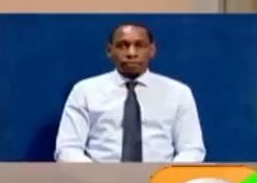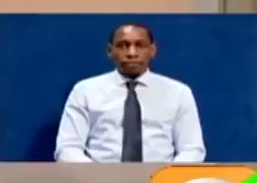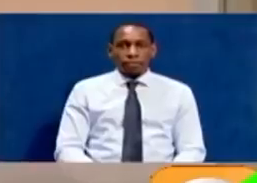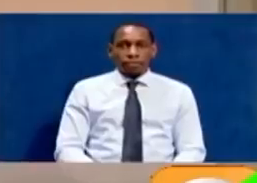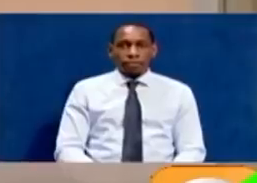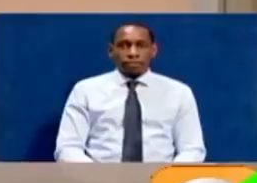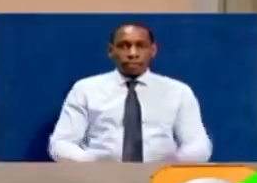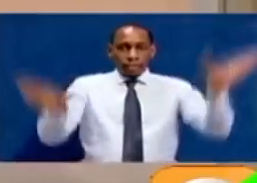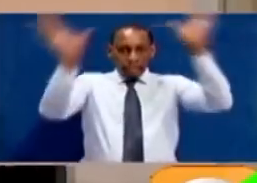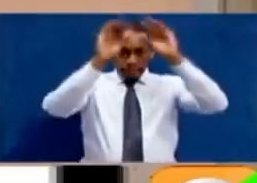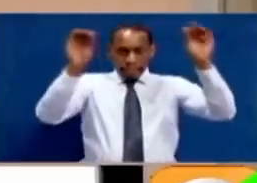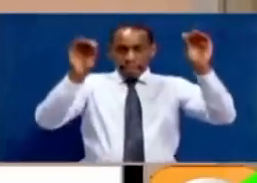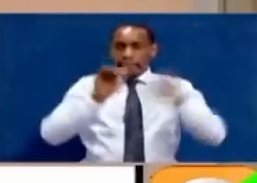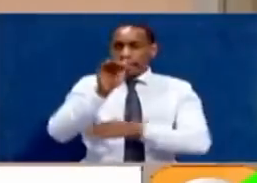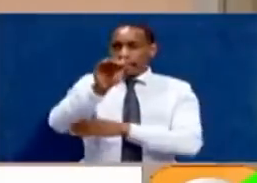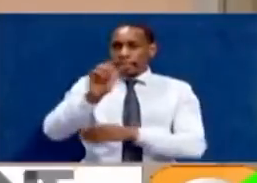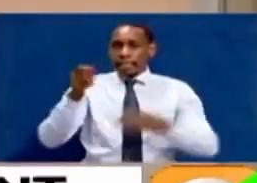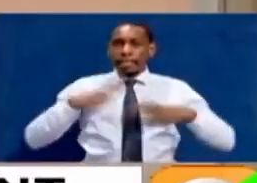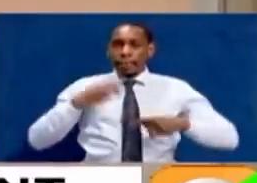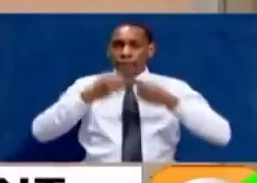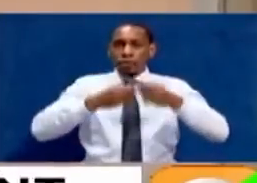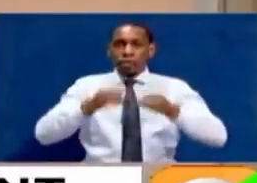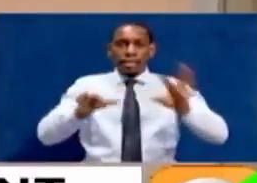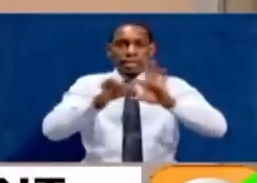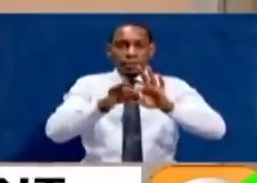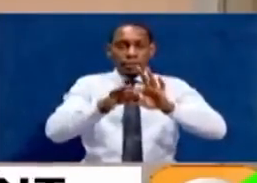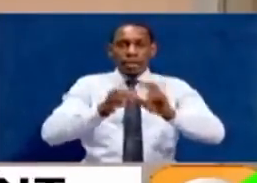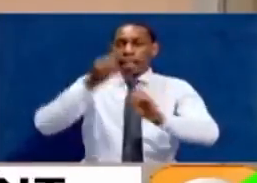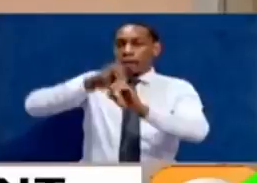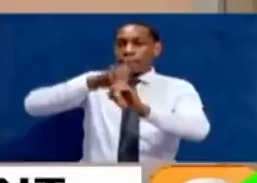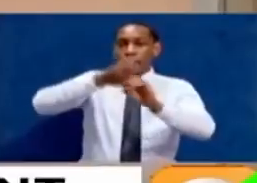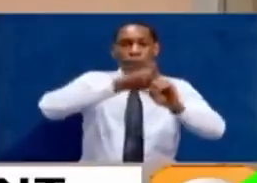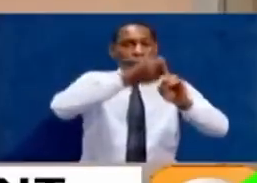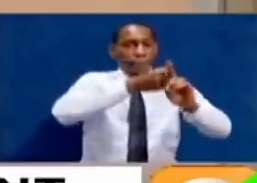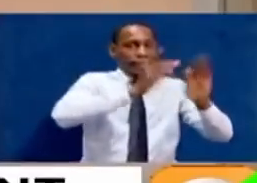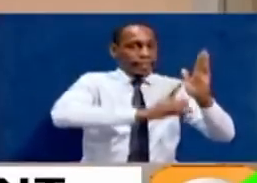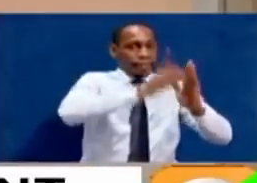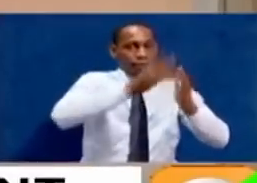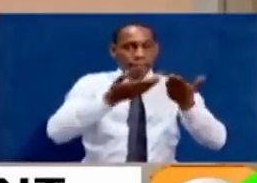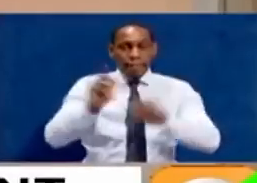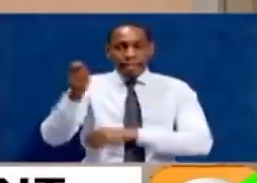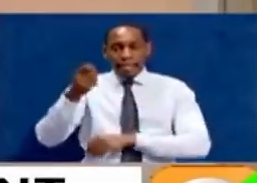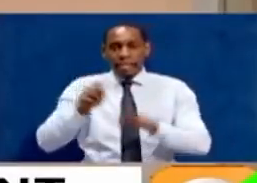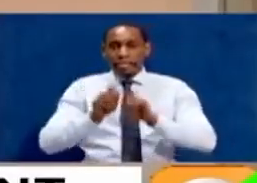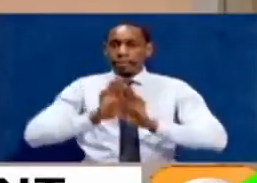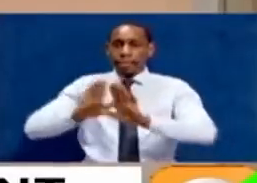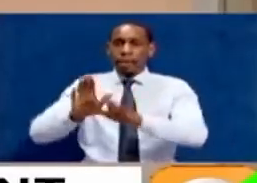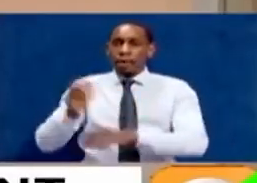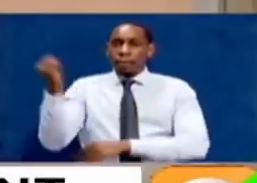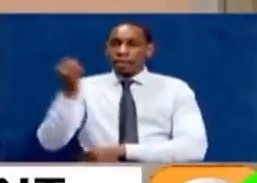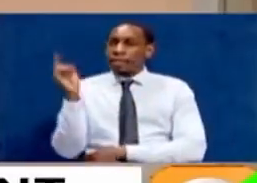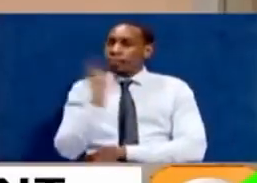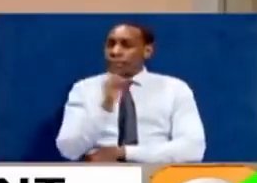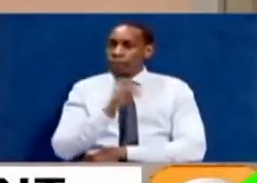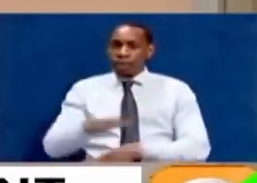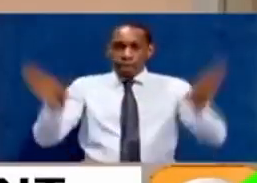The president has called on Kenyans to continue uniting in championing for development in the country and shunning divisive